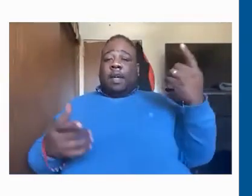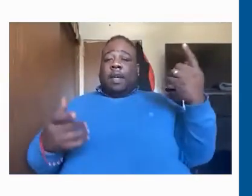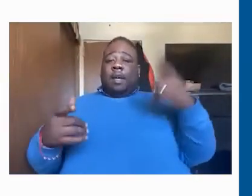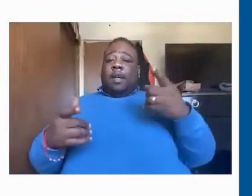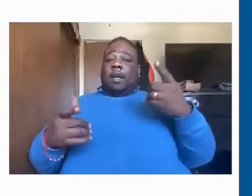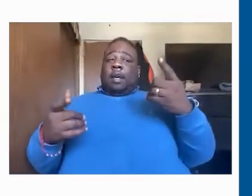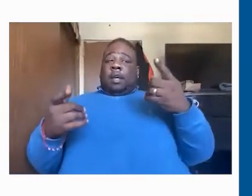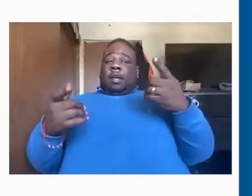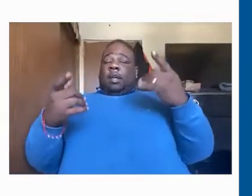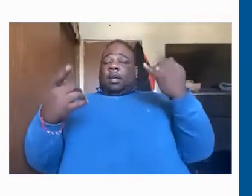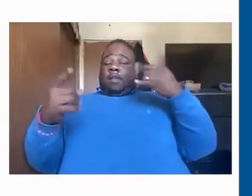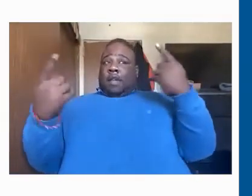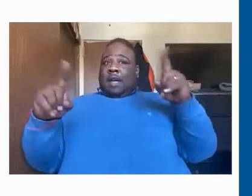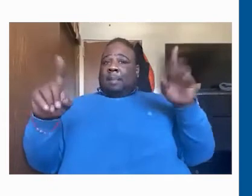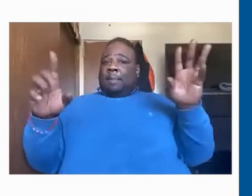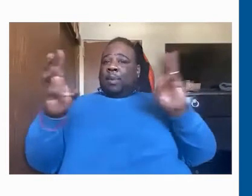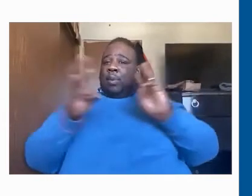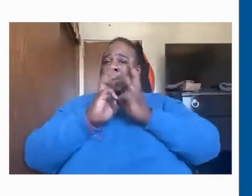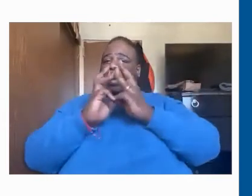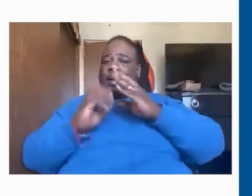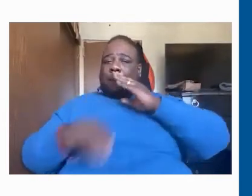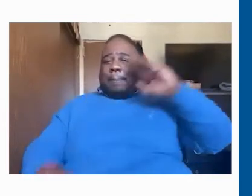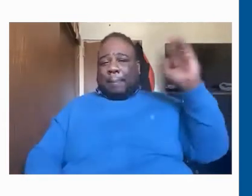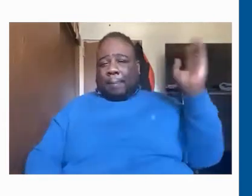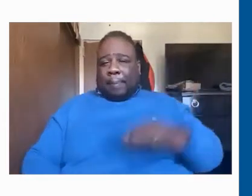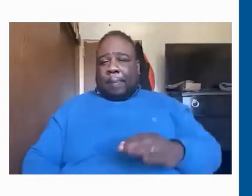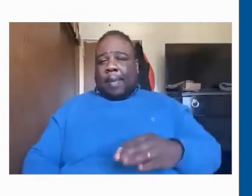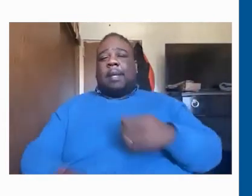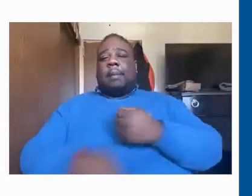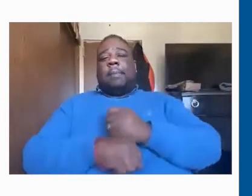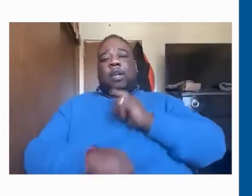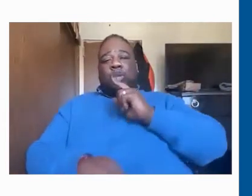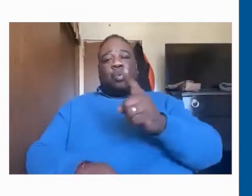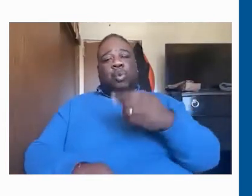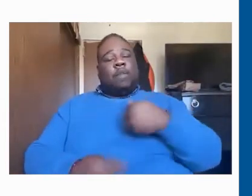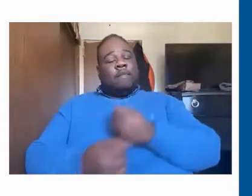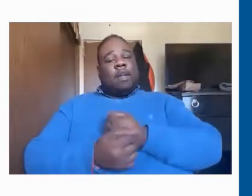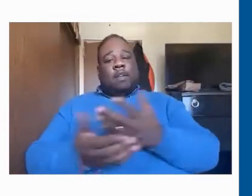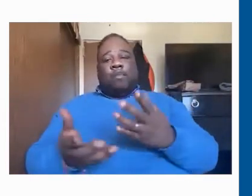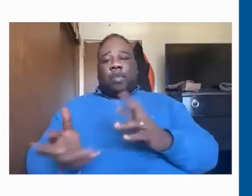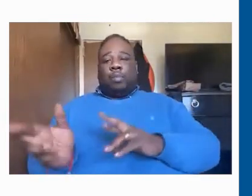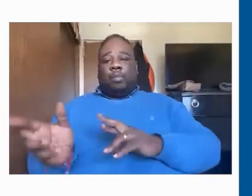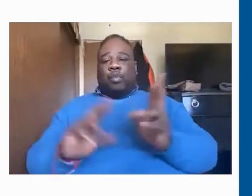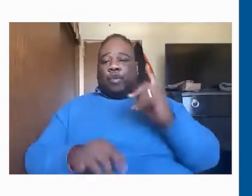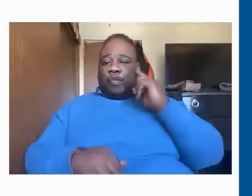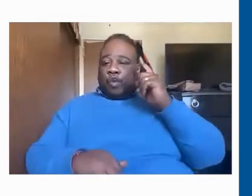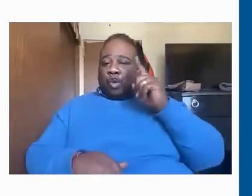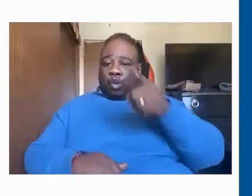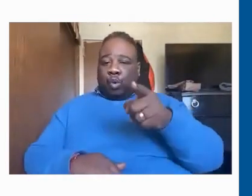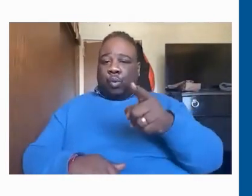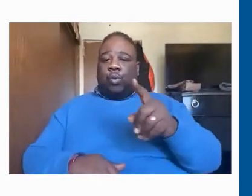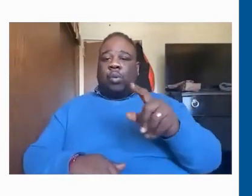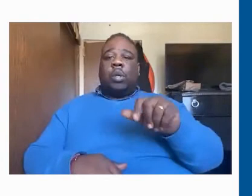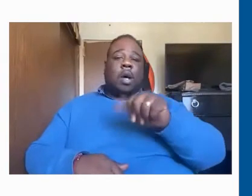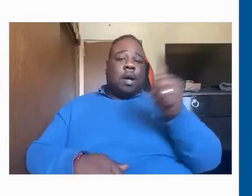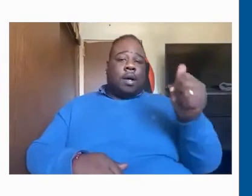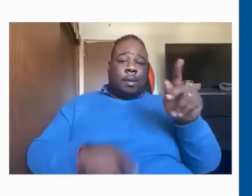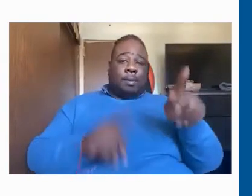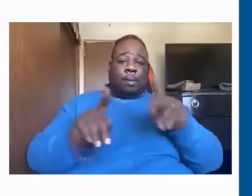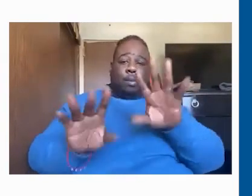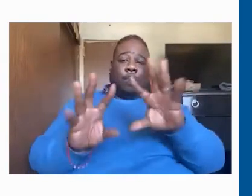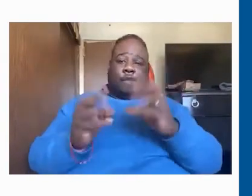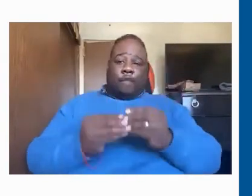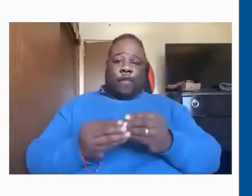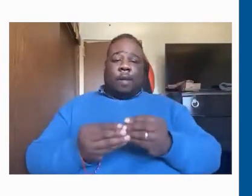an emergency where you need to shelter in place and have supplies. Many of the supplies I mentioned for a go bag are also going to be in an